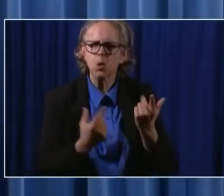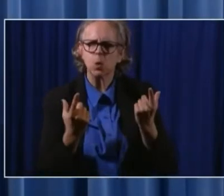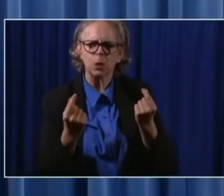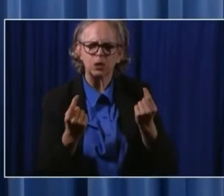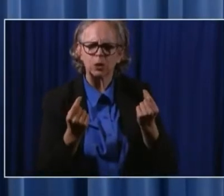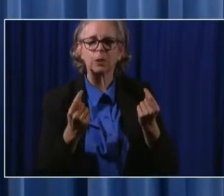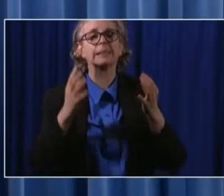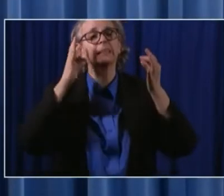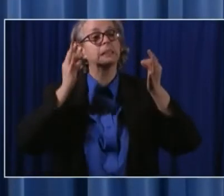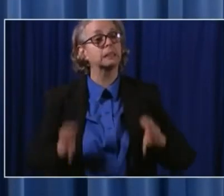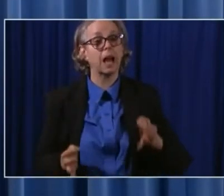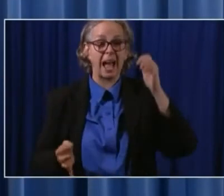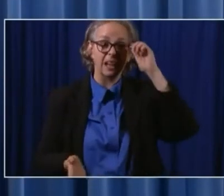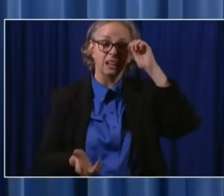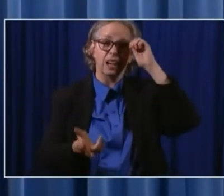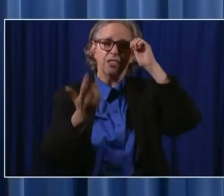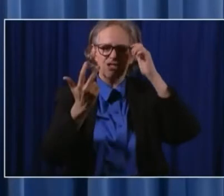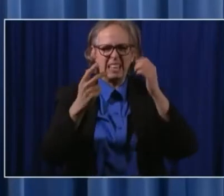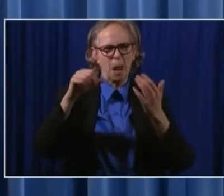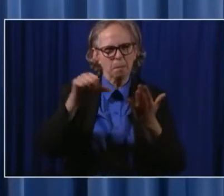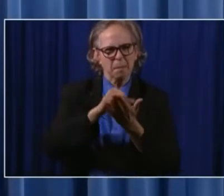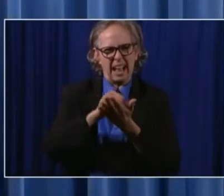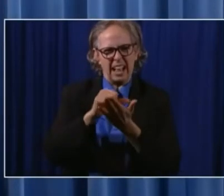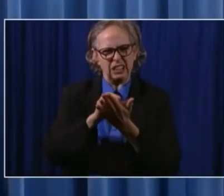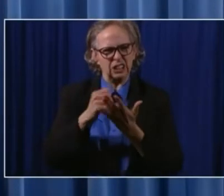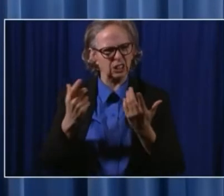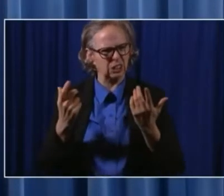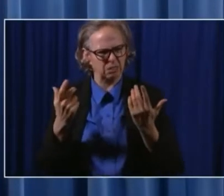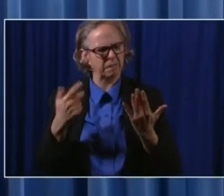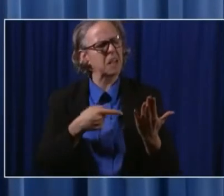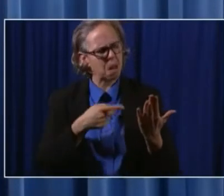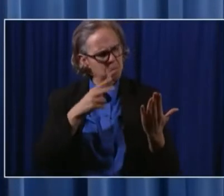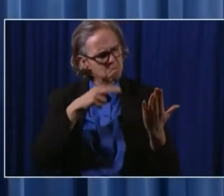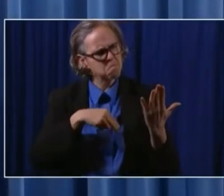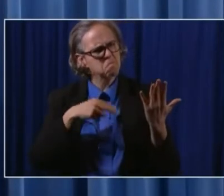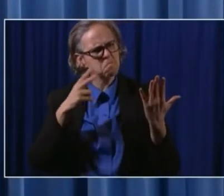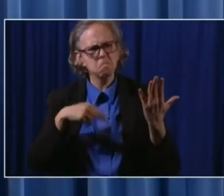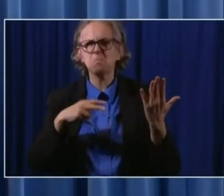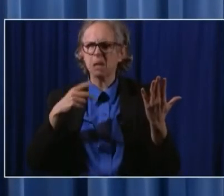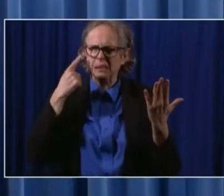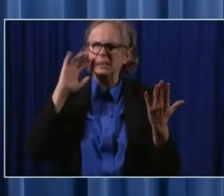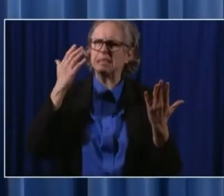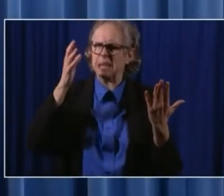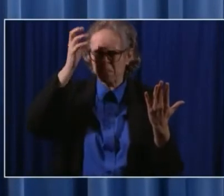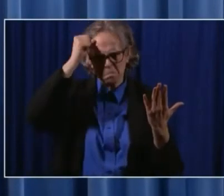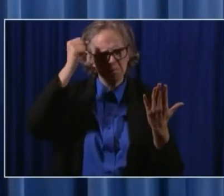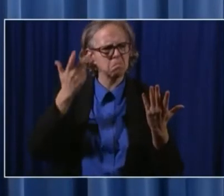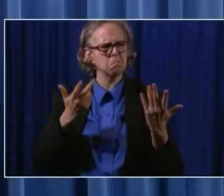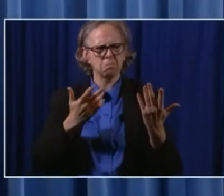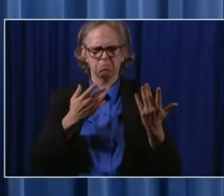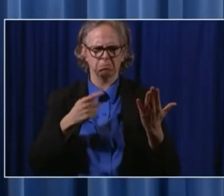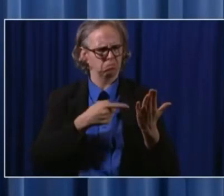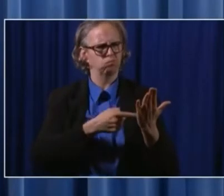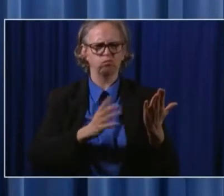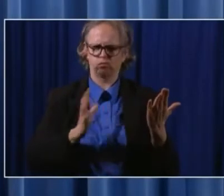simple orders and some protocol to be followed by the